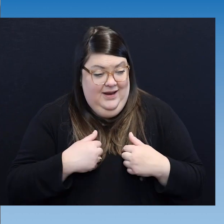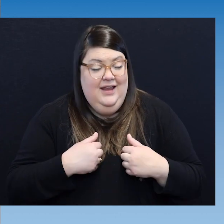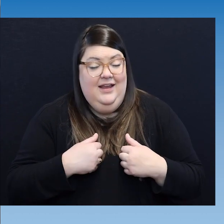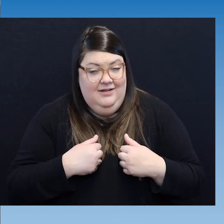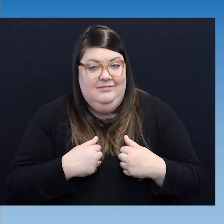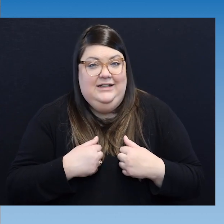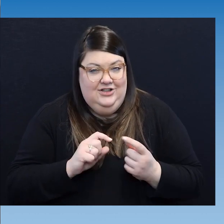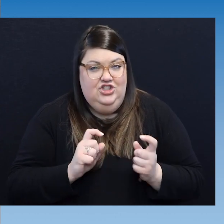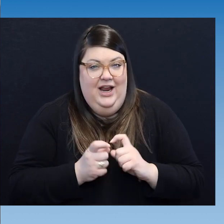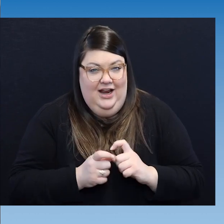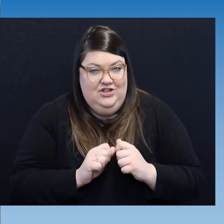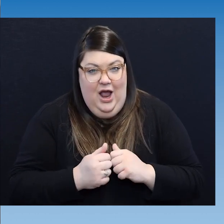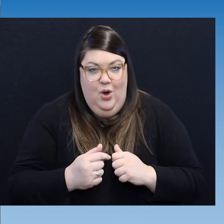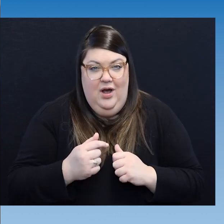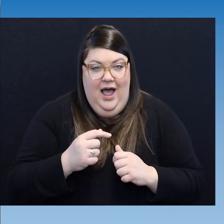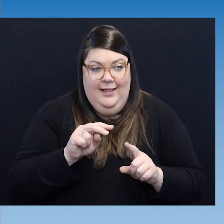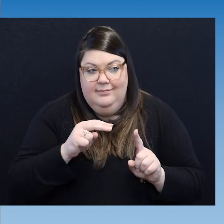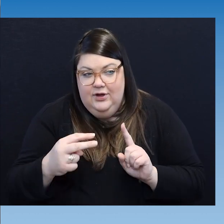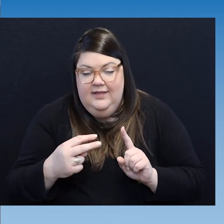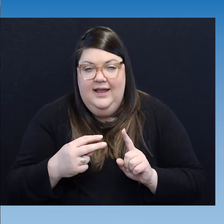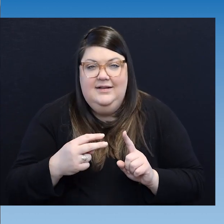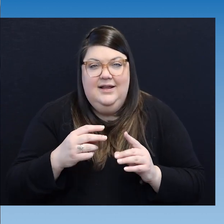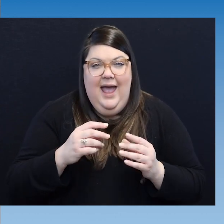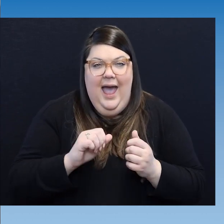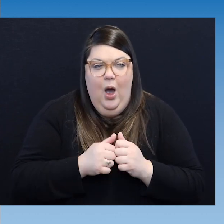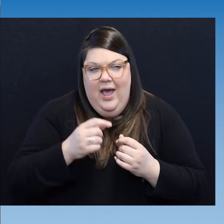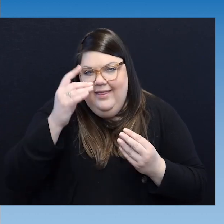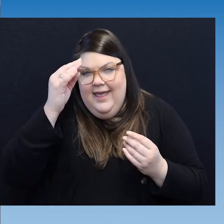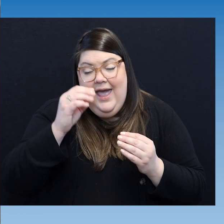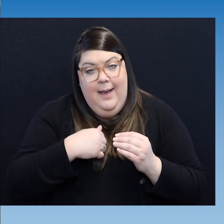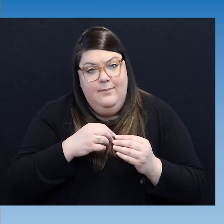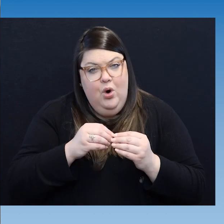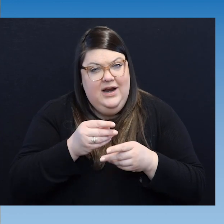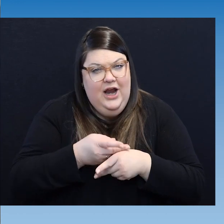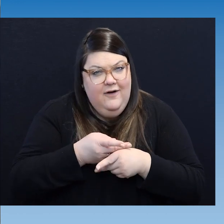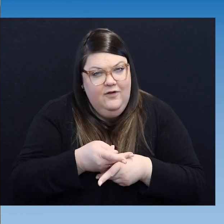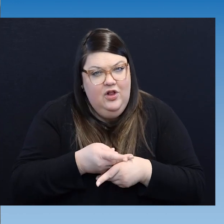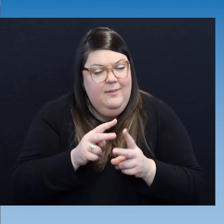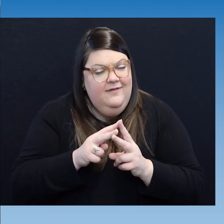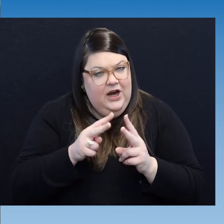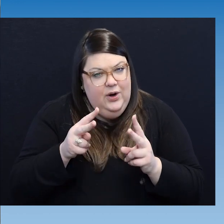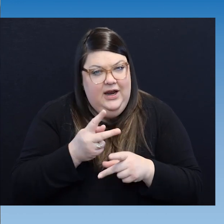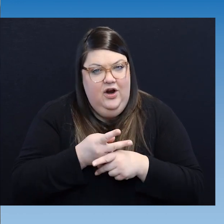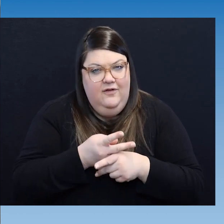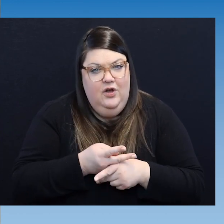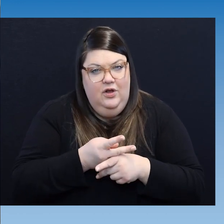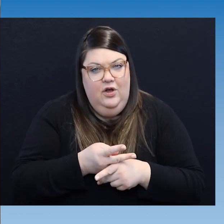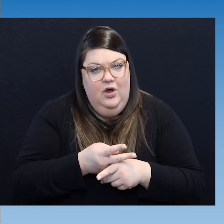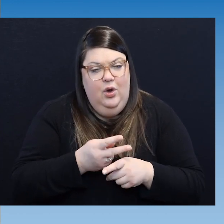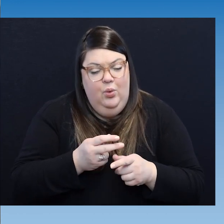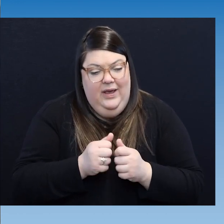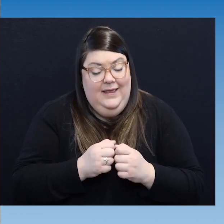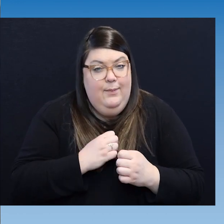live. It changes the way I think. I'm more careful. I'm very, very careful when it comes to